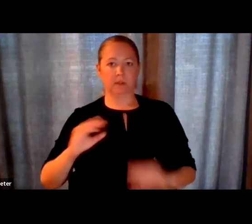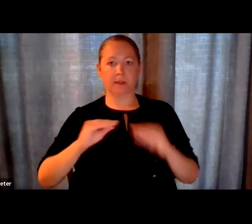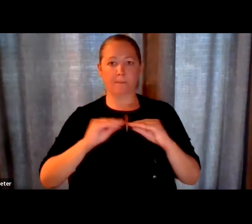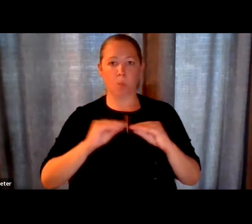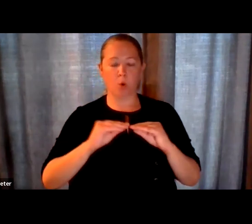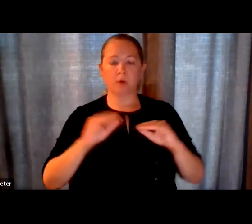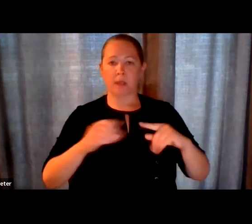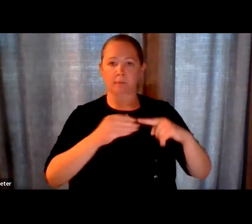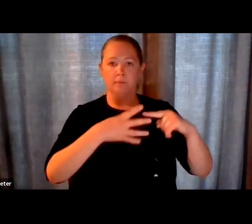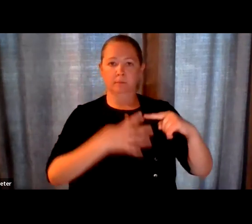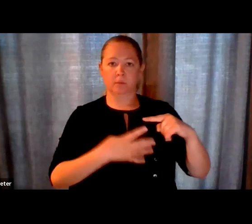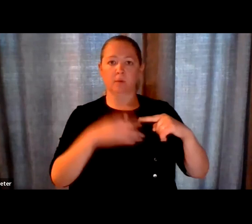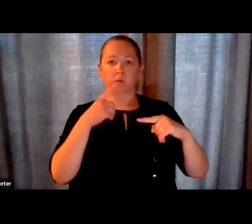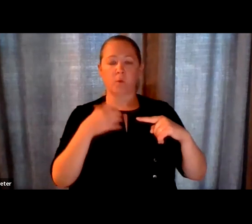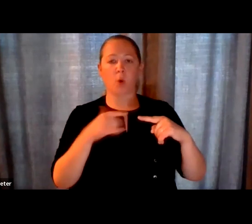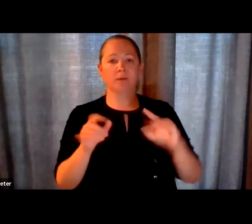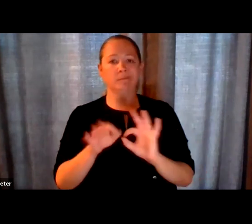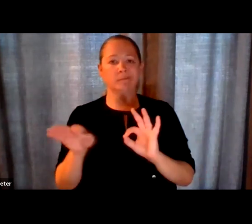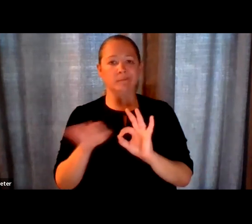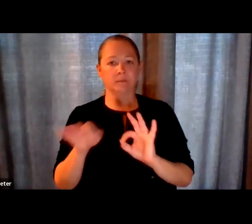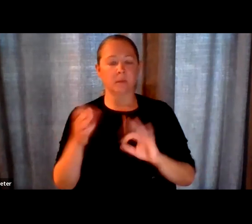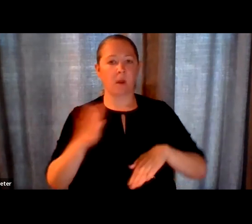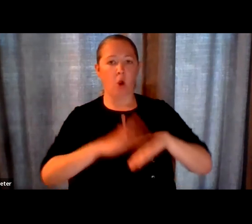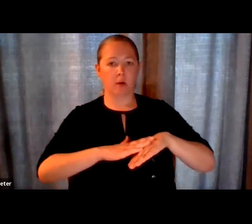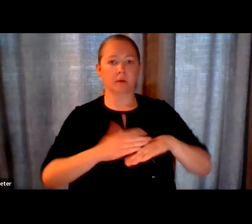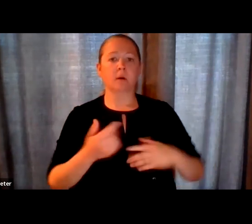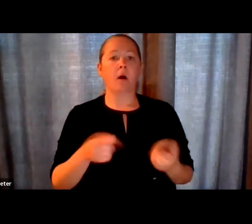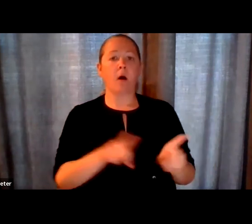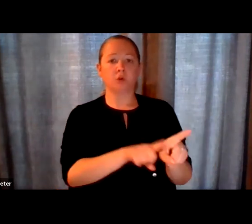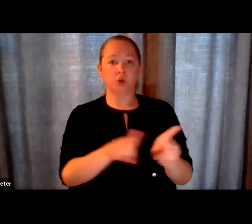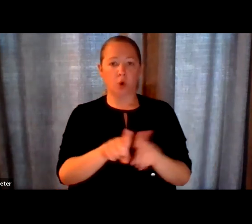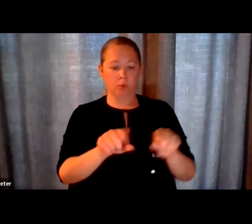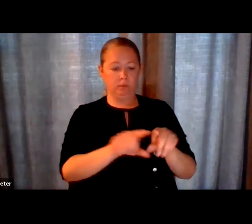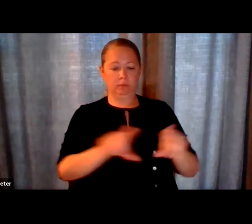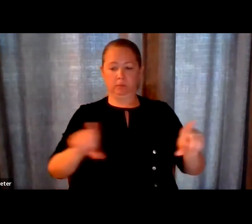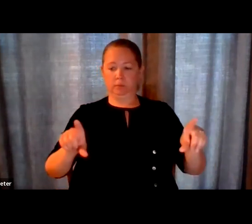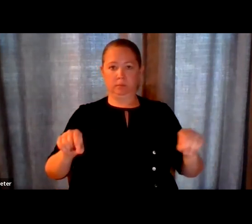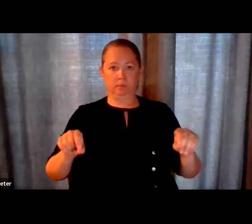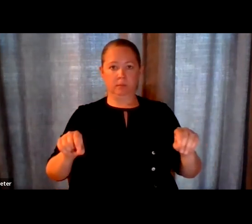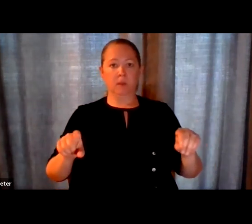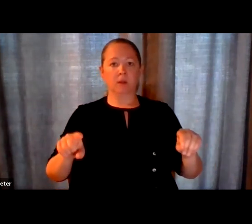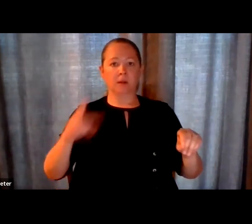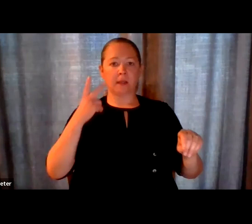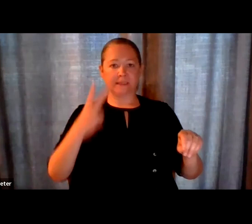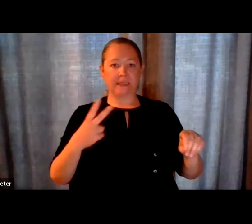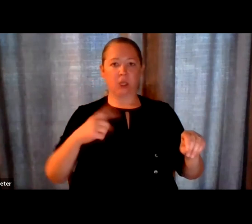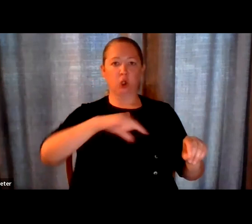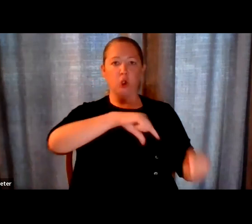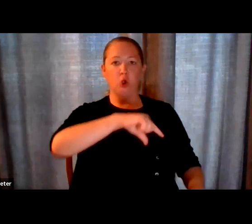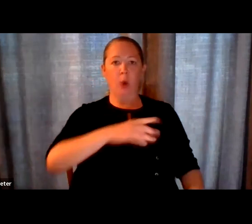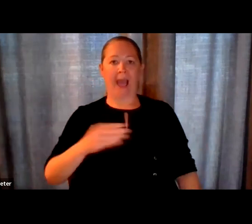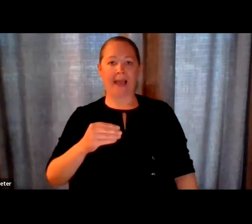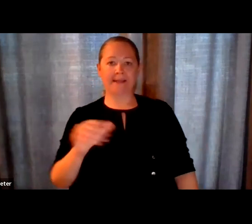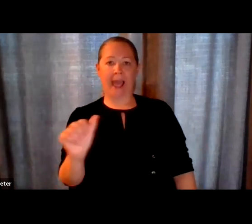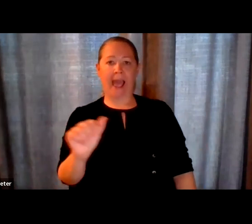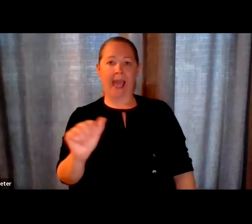can turn on. Also along the bottom or in that more section is the Q&A function. That